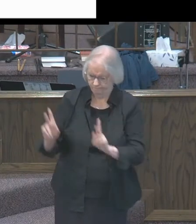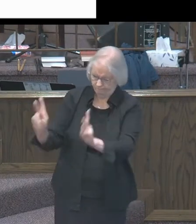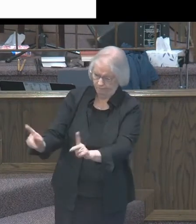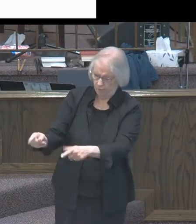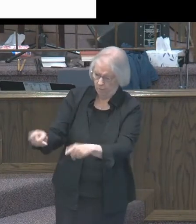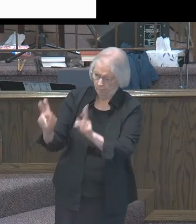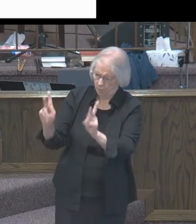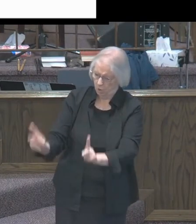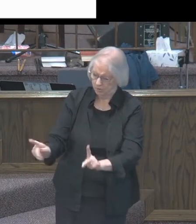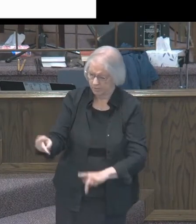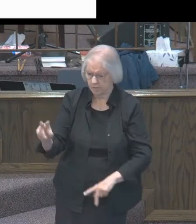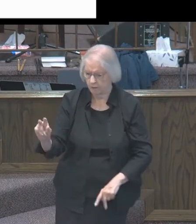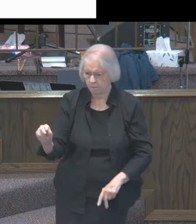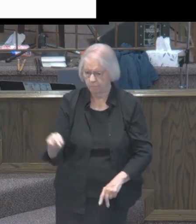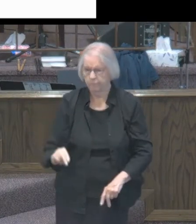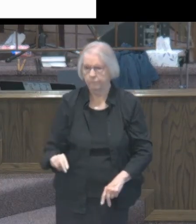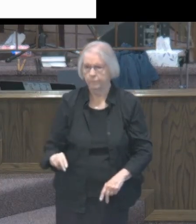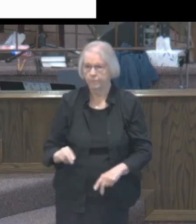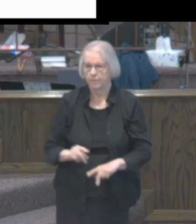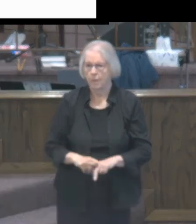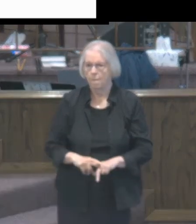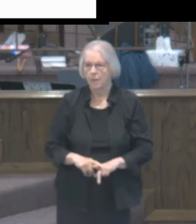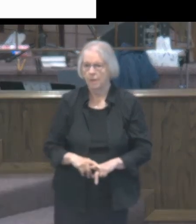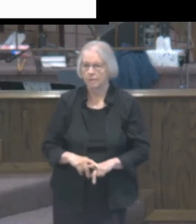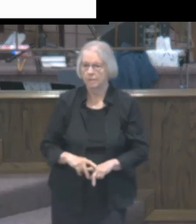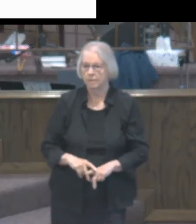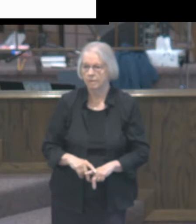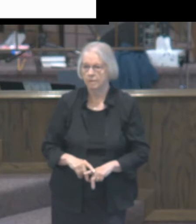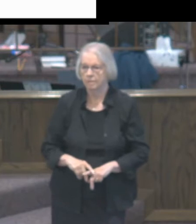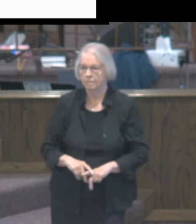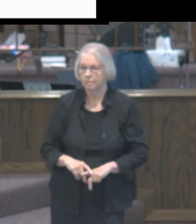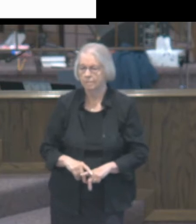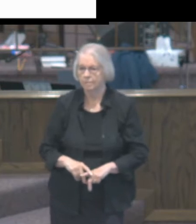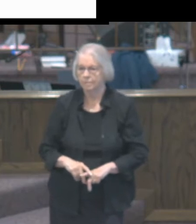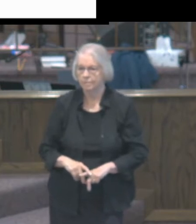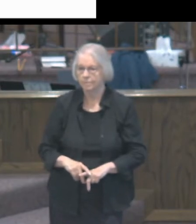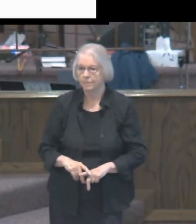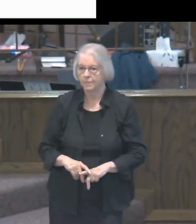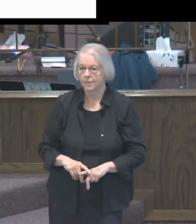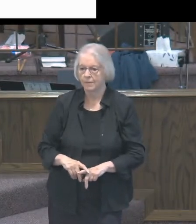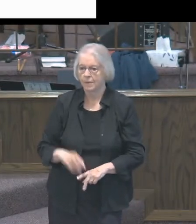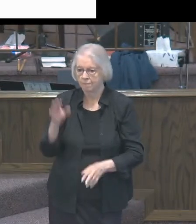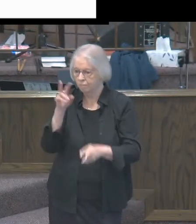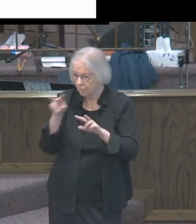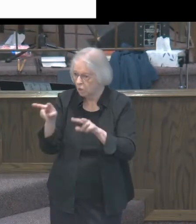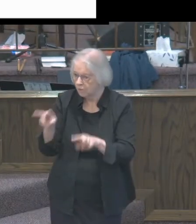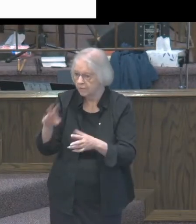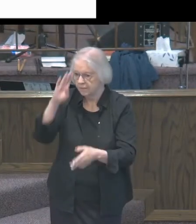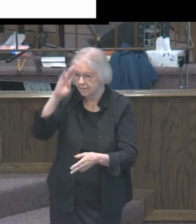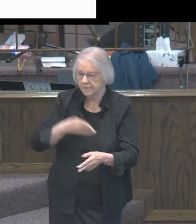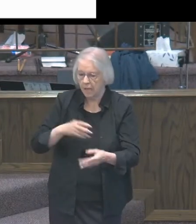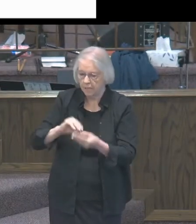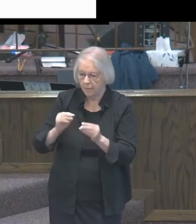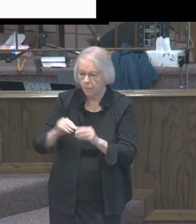physical stature, because I have refused him." Meaning son number one, son number two, son number three, son